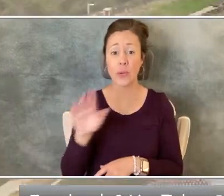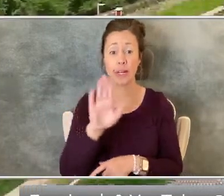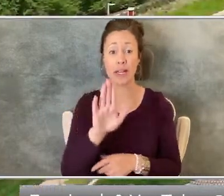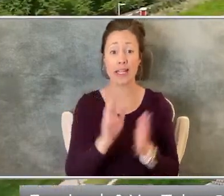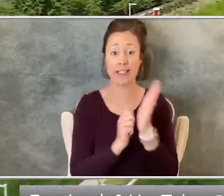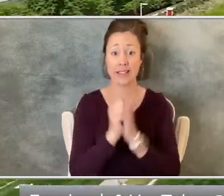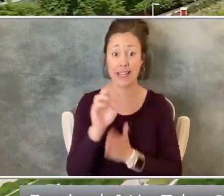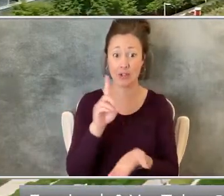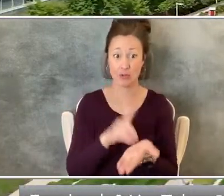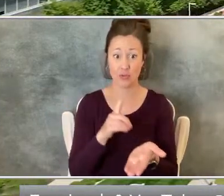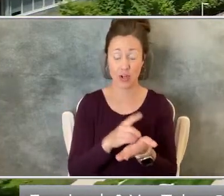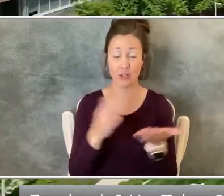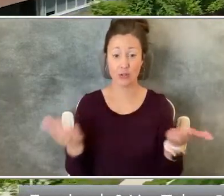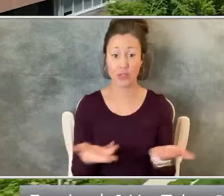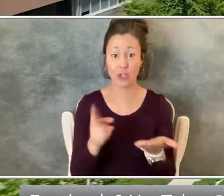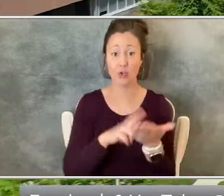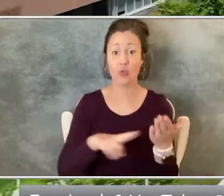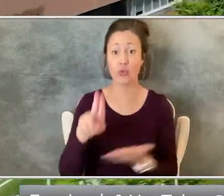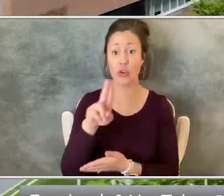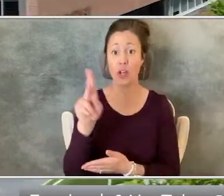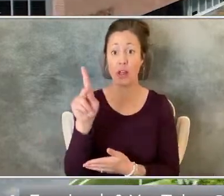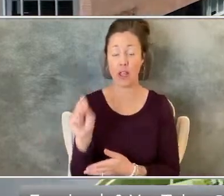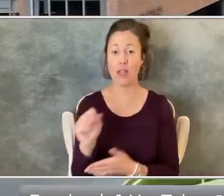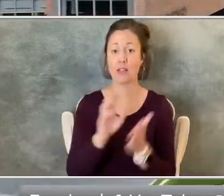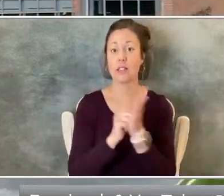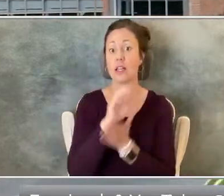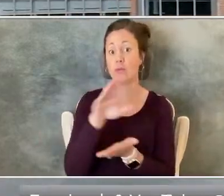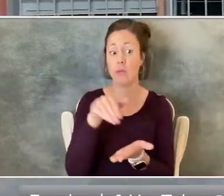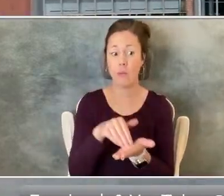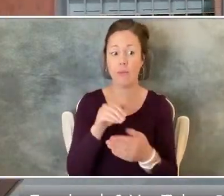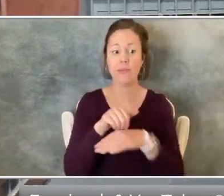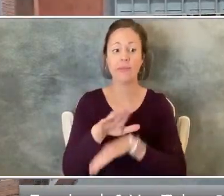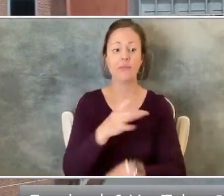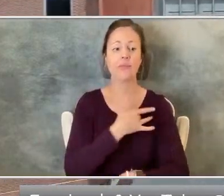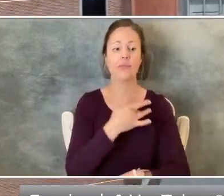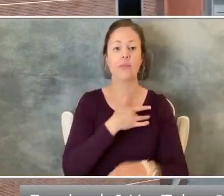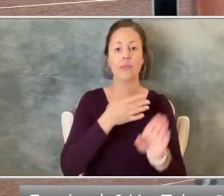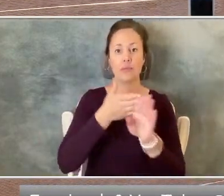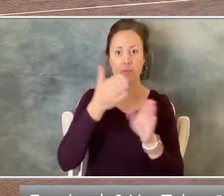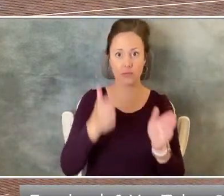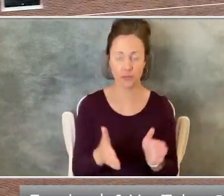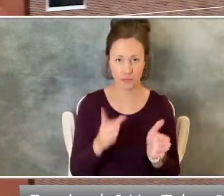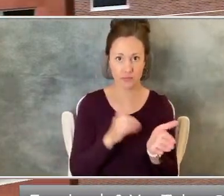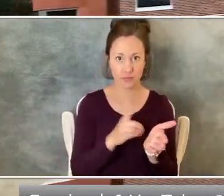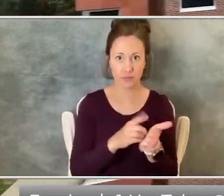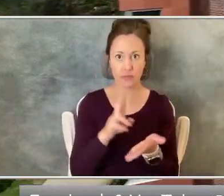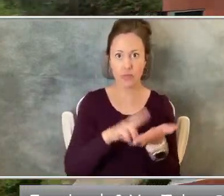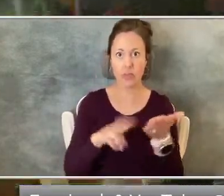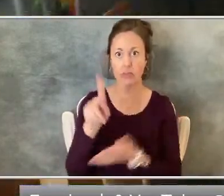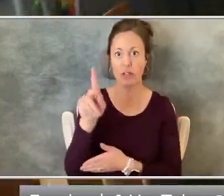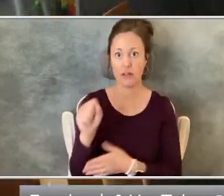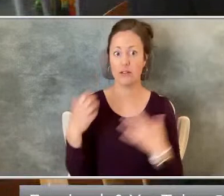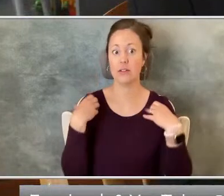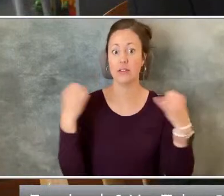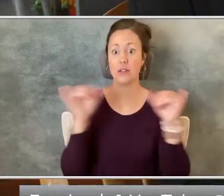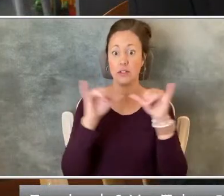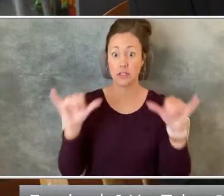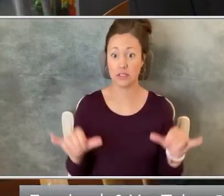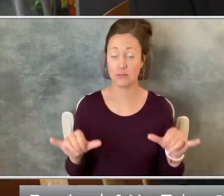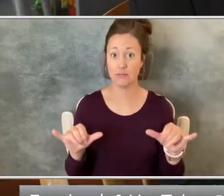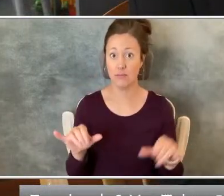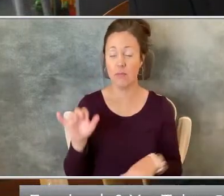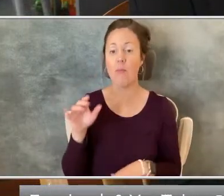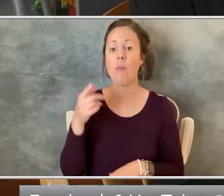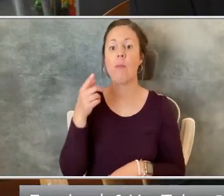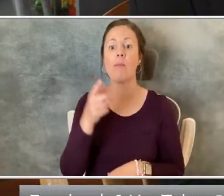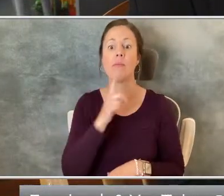at the University of Kansas Cancer Center sent him to heart specialists at the University of Kansas Health System. He was just about to walk